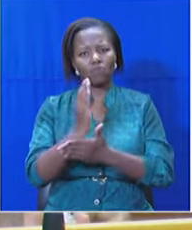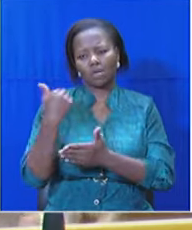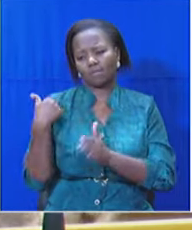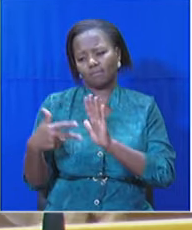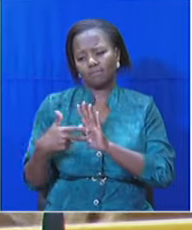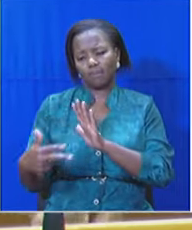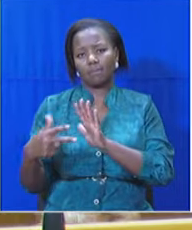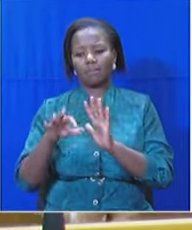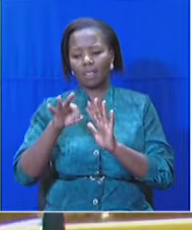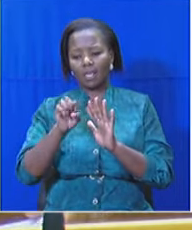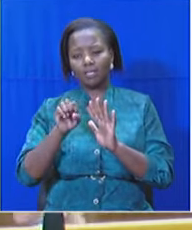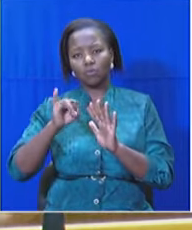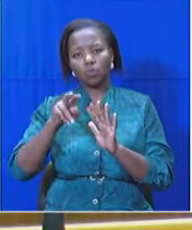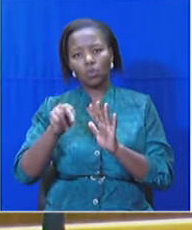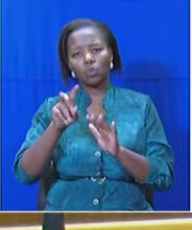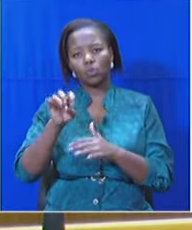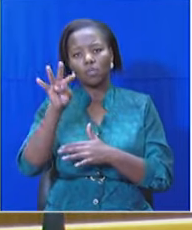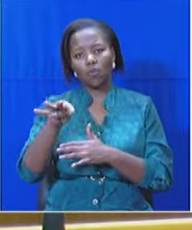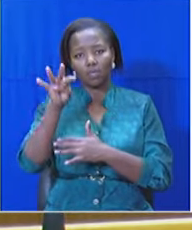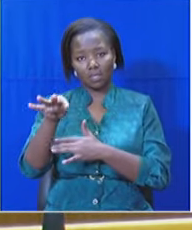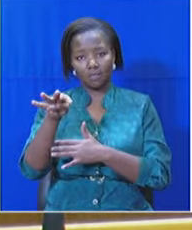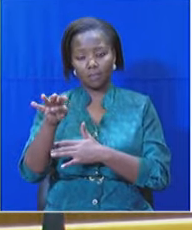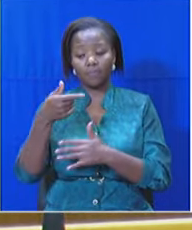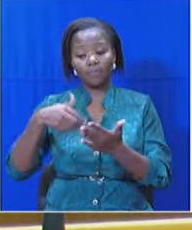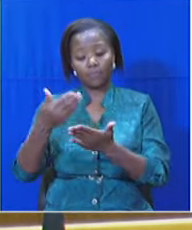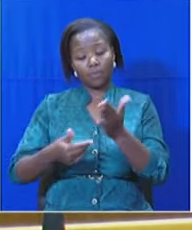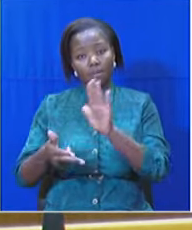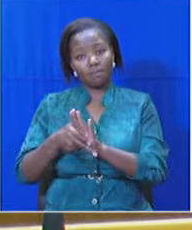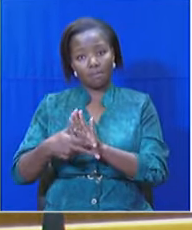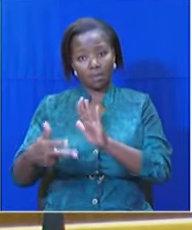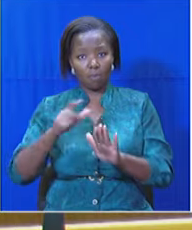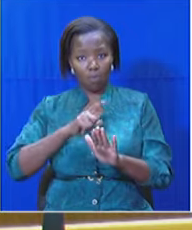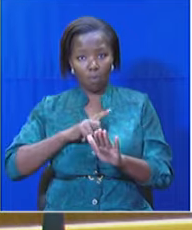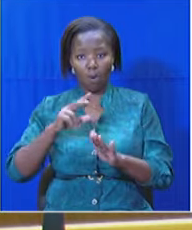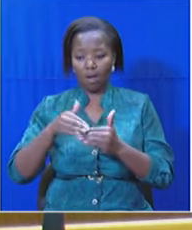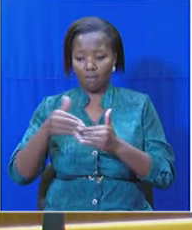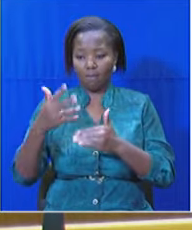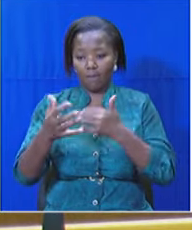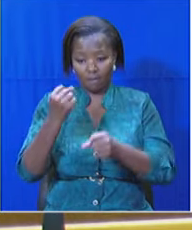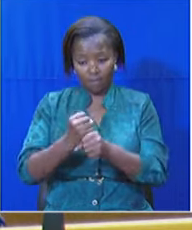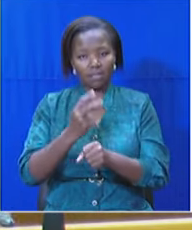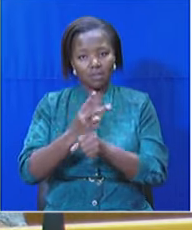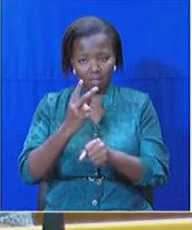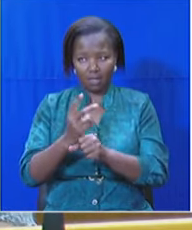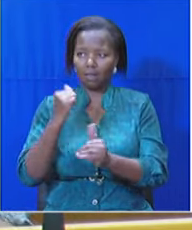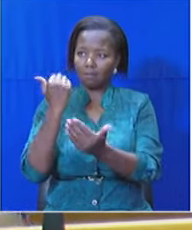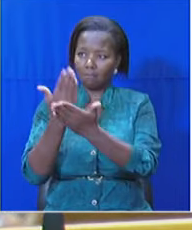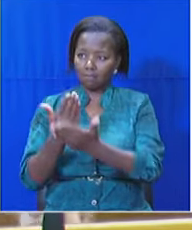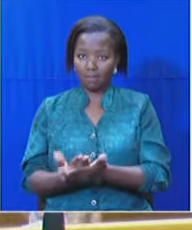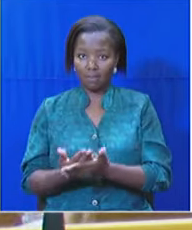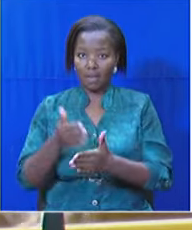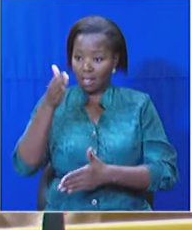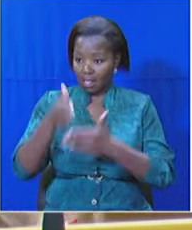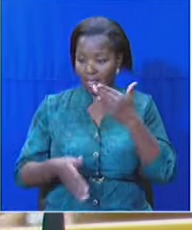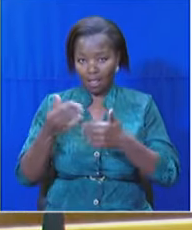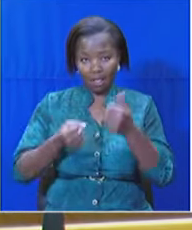June 2014, for the reopening of the restitution process for the period of 5 years until 30 June